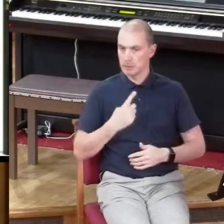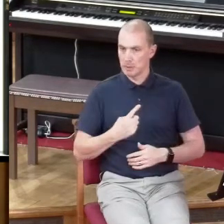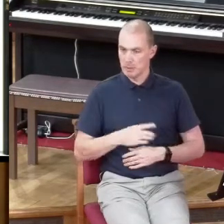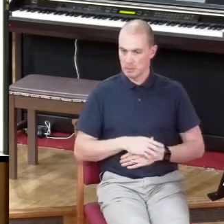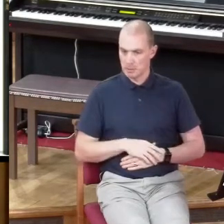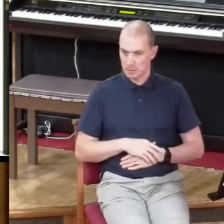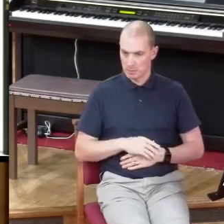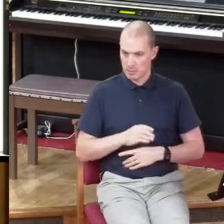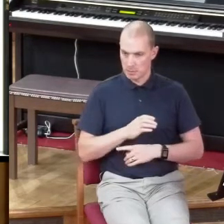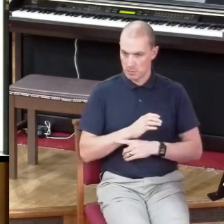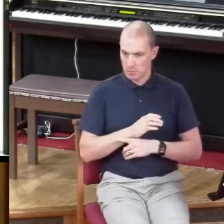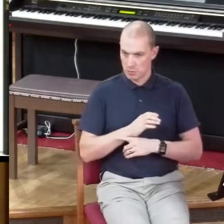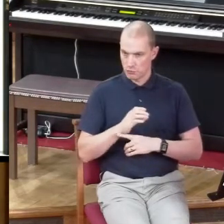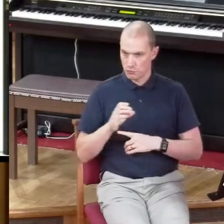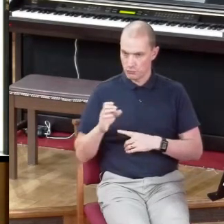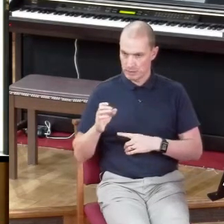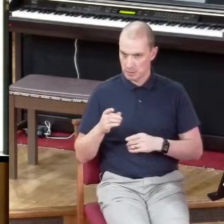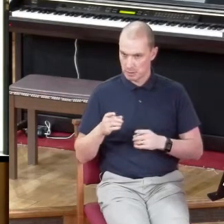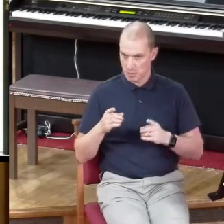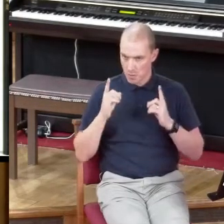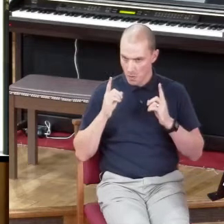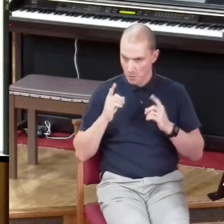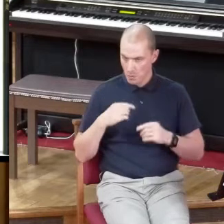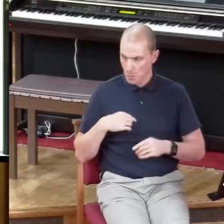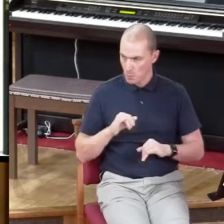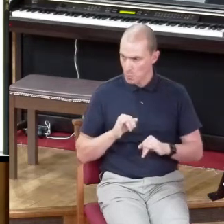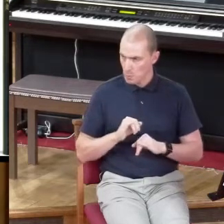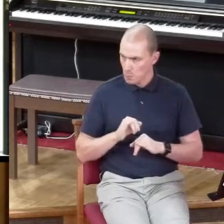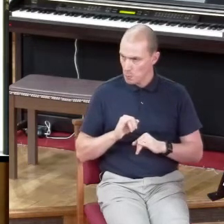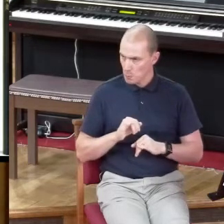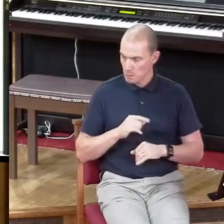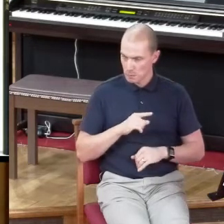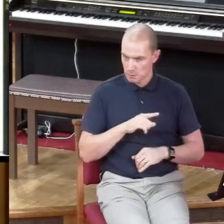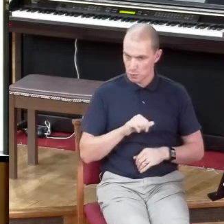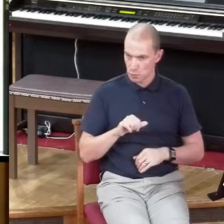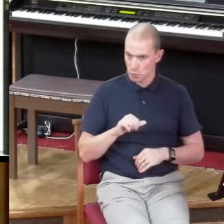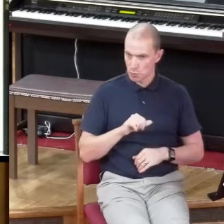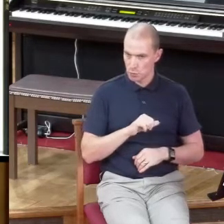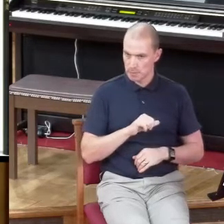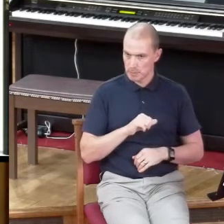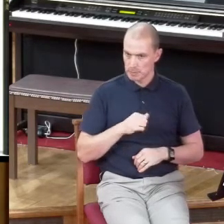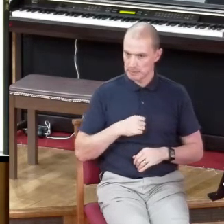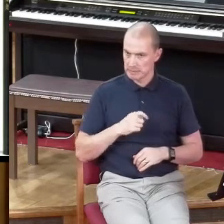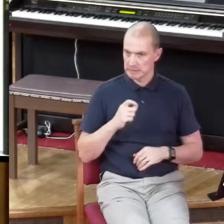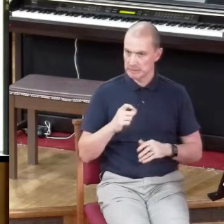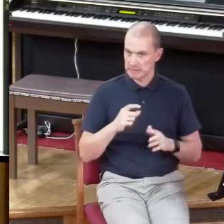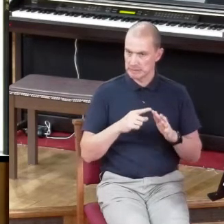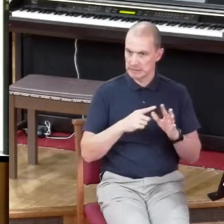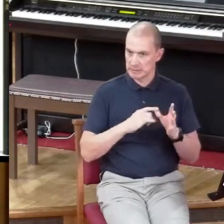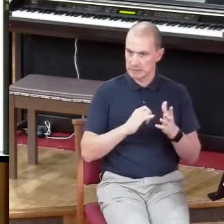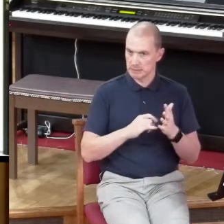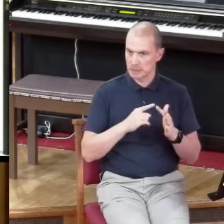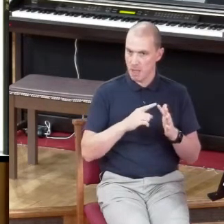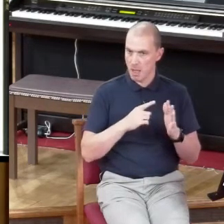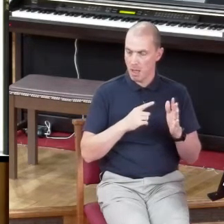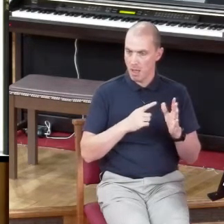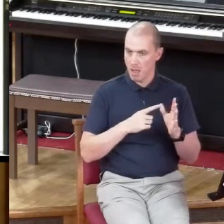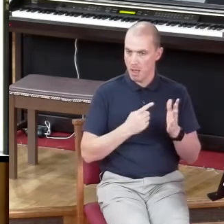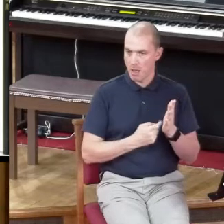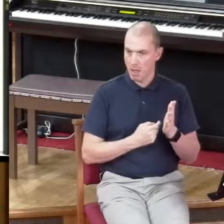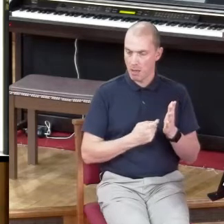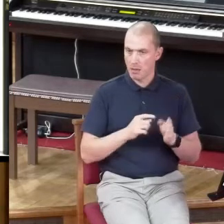Christians came along and said, no, Jesus is Lord, and that could have been considered an act of treason. So that too was in the